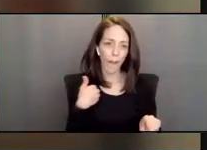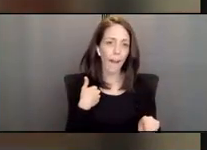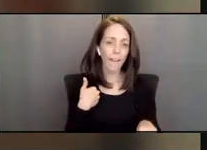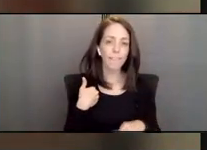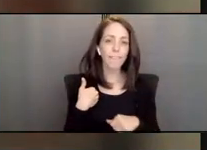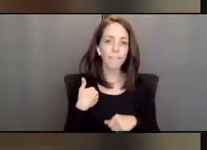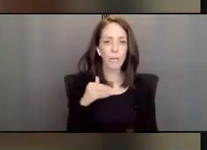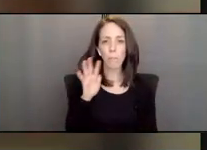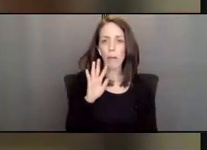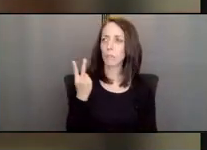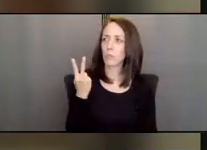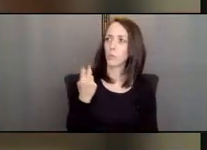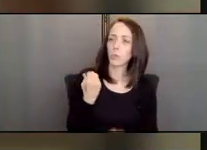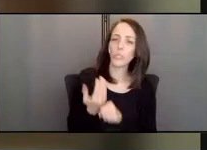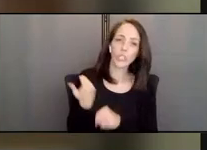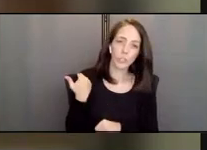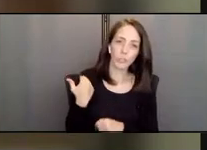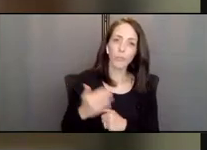ago.